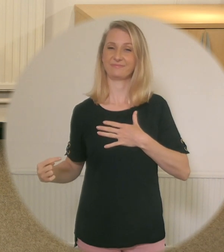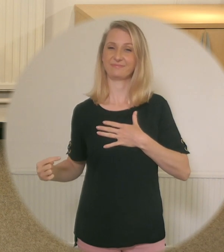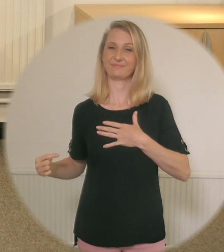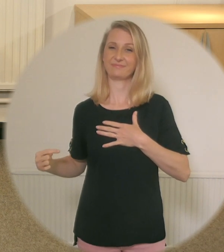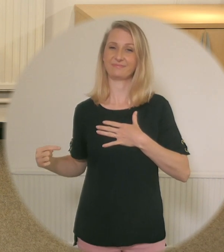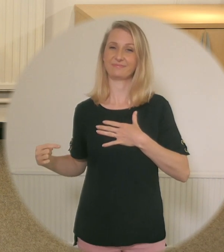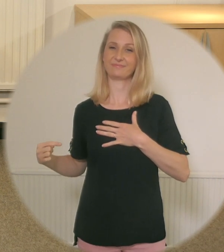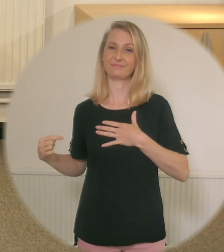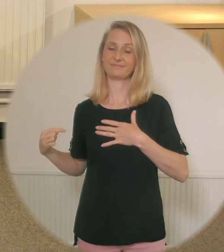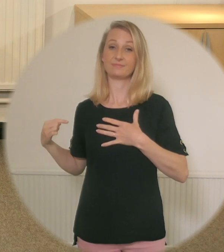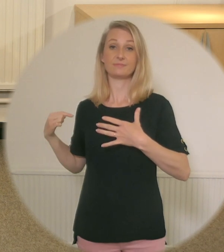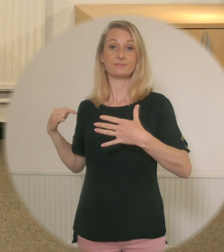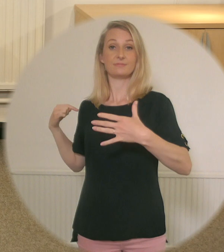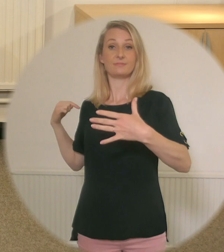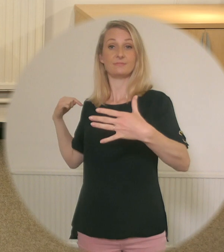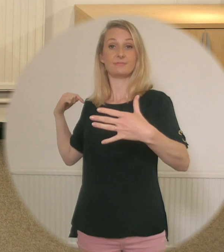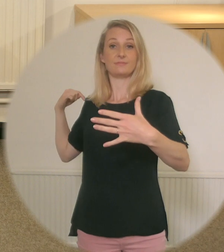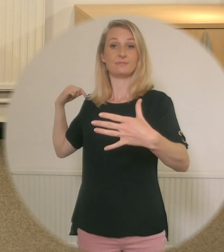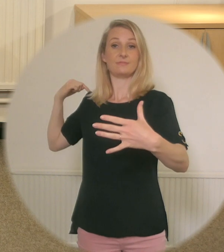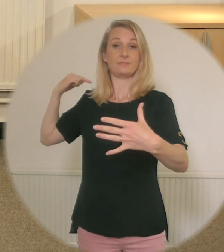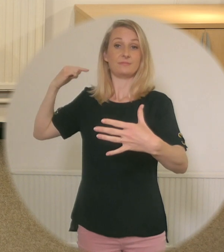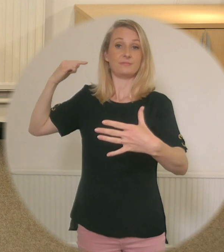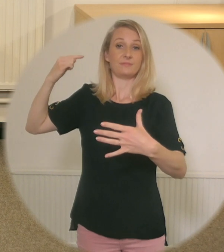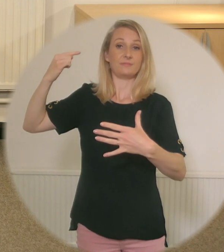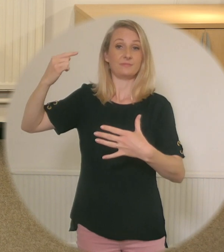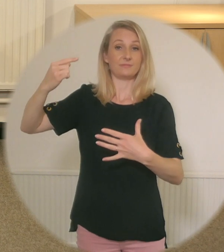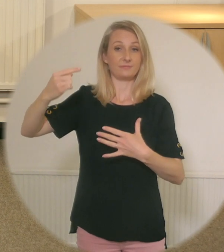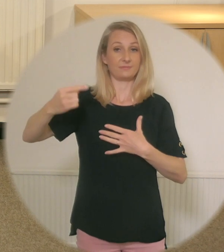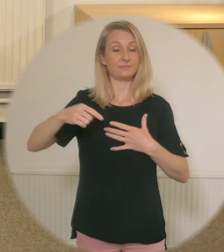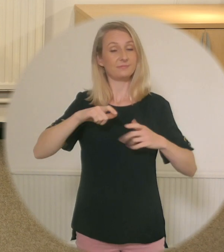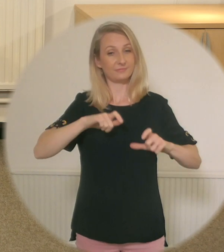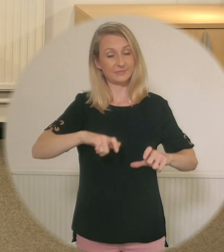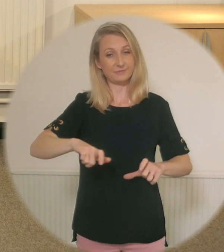And we'll continue like this for a few more rounds.